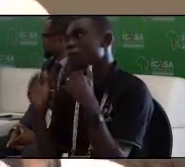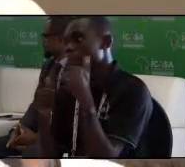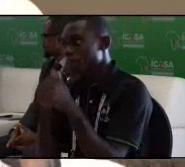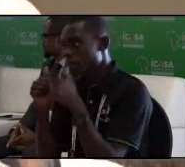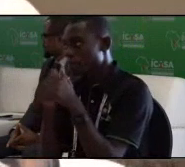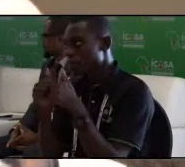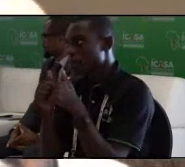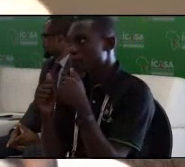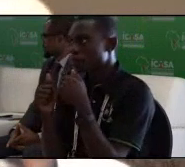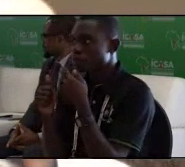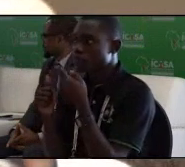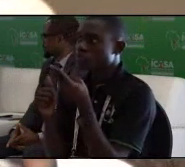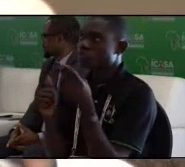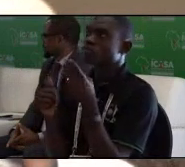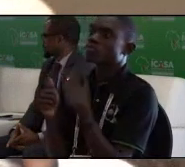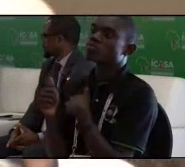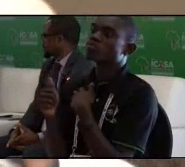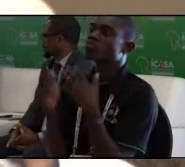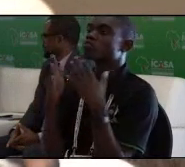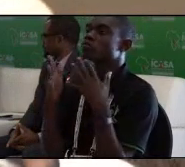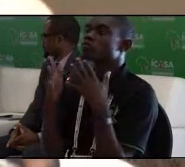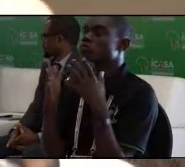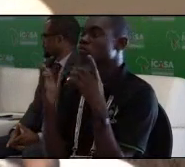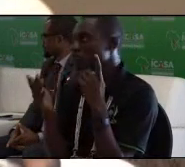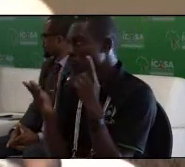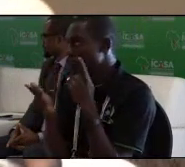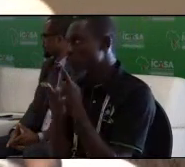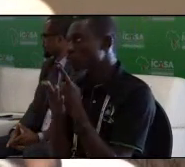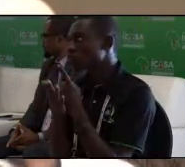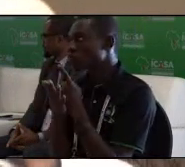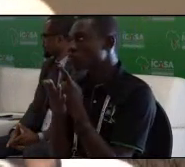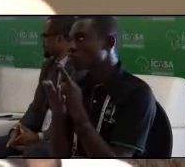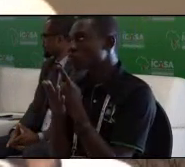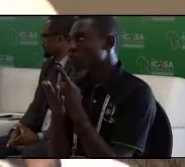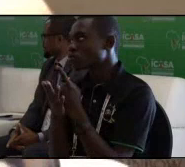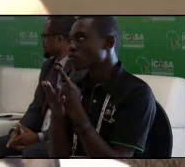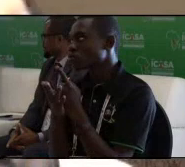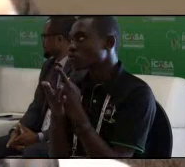which populations are consuming what? Because we did a study, a